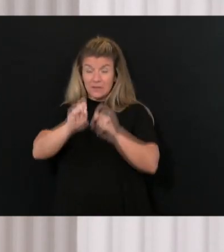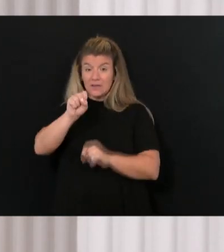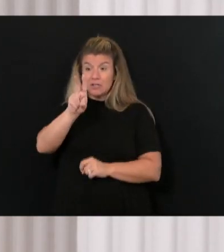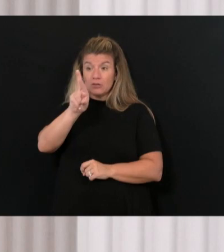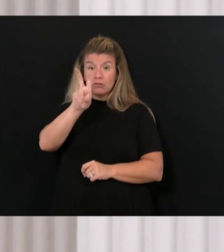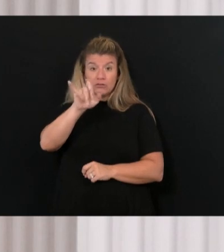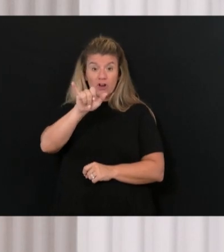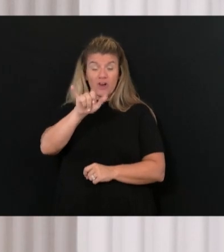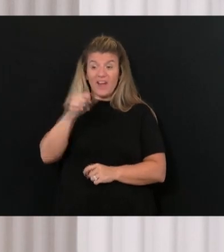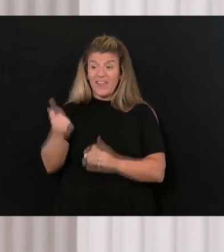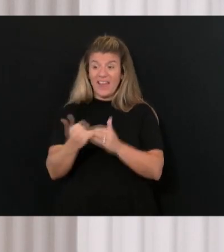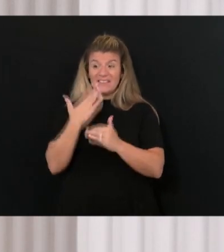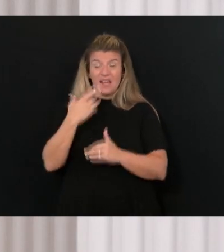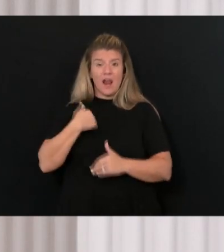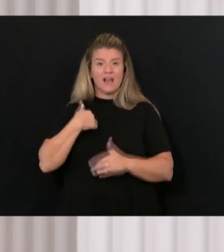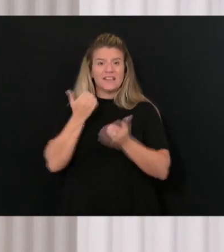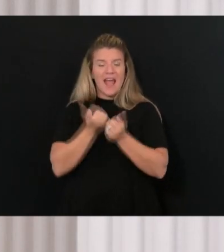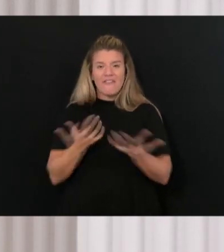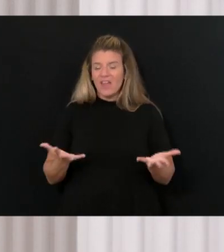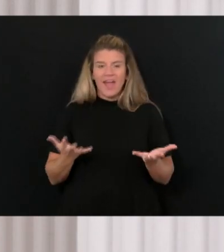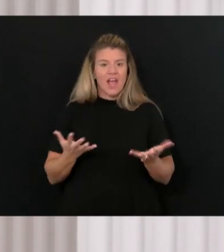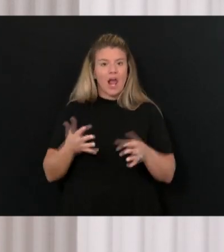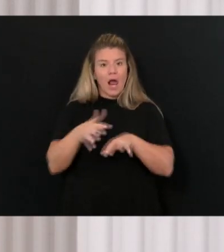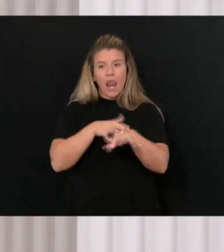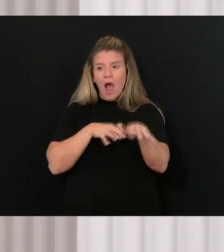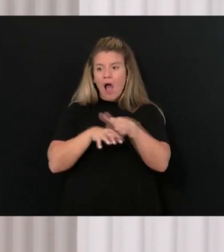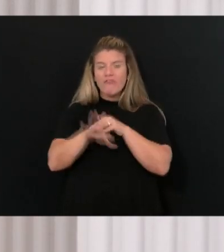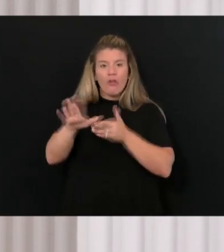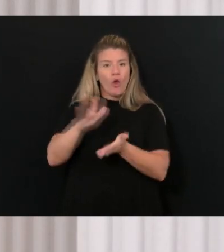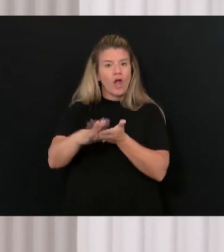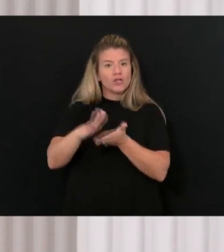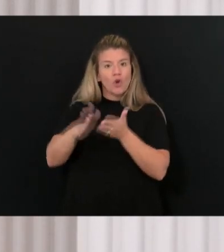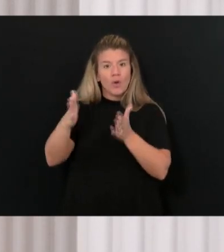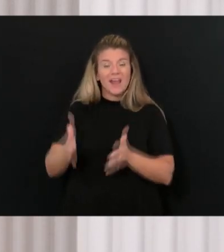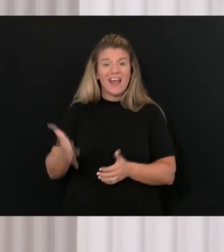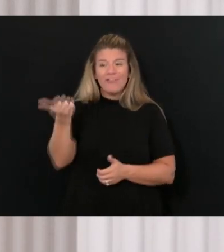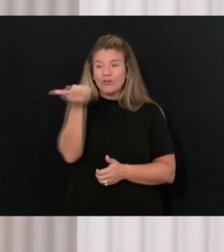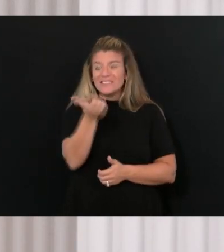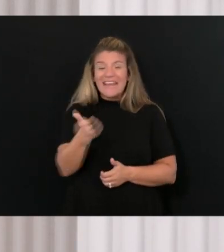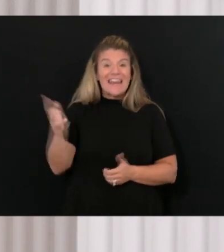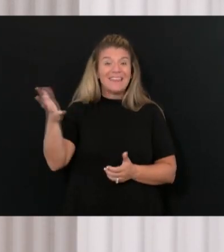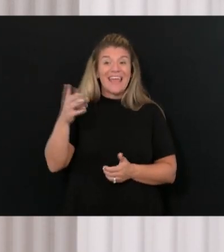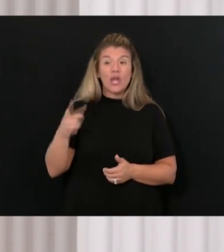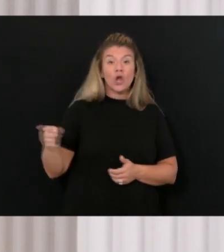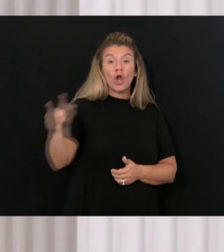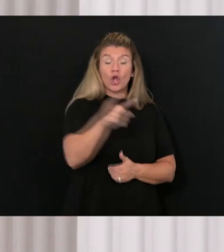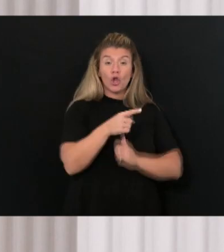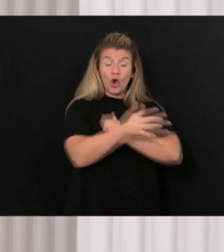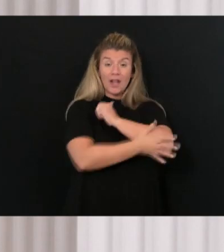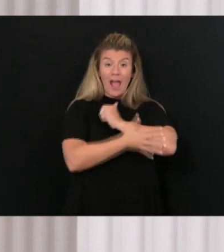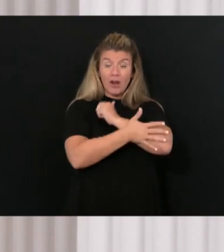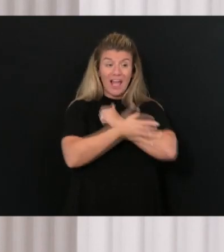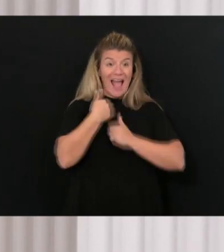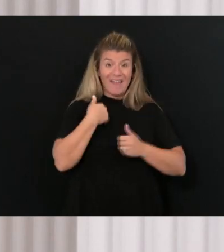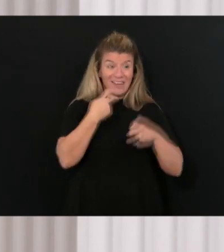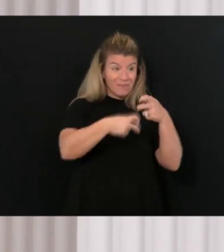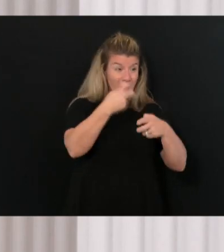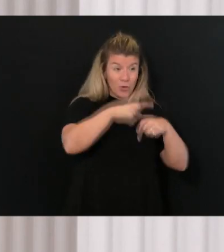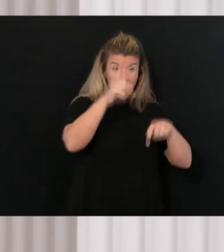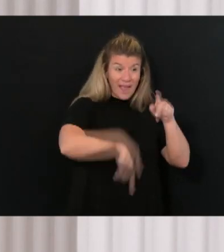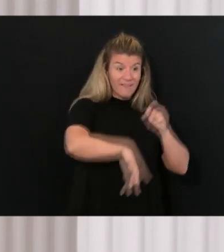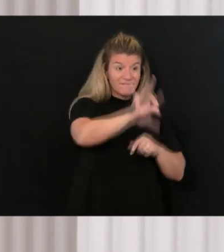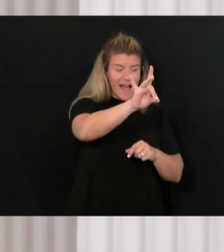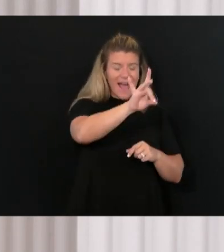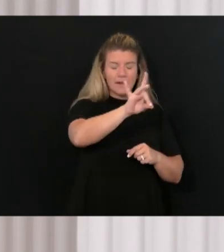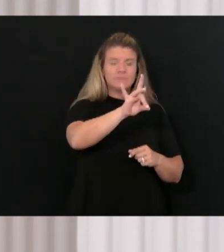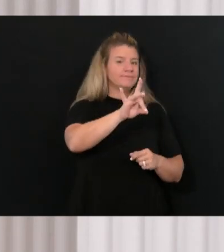down to even gloves for their custodians. If there's any item they're having trouble getting, I want to thank DHHR and General Hoyer.